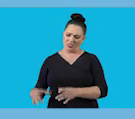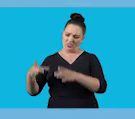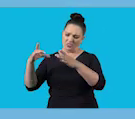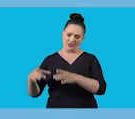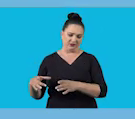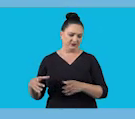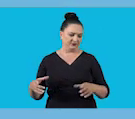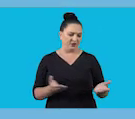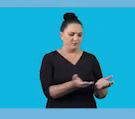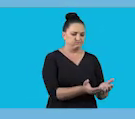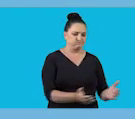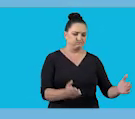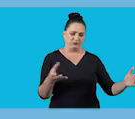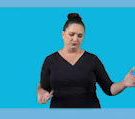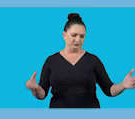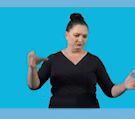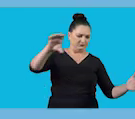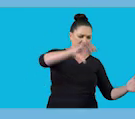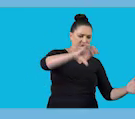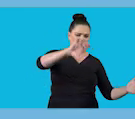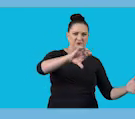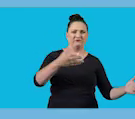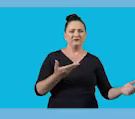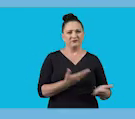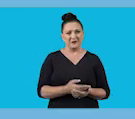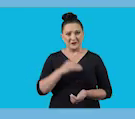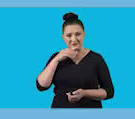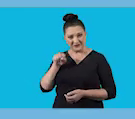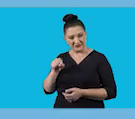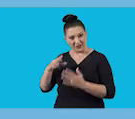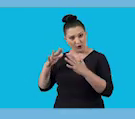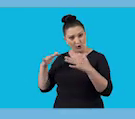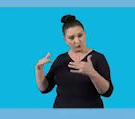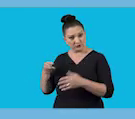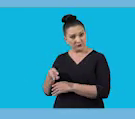bowl. Does this mean the flour is a liquid?